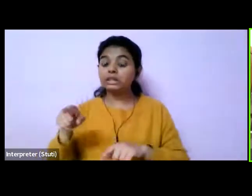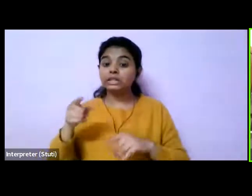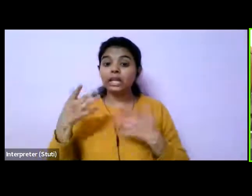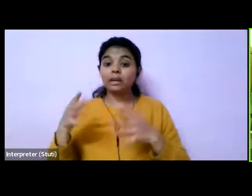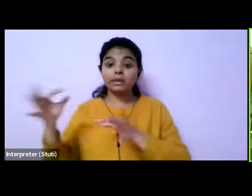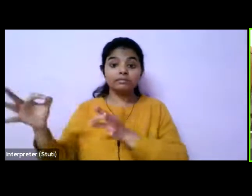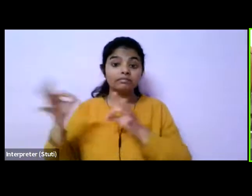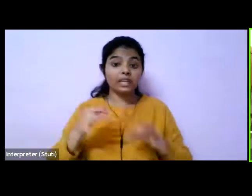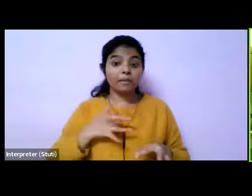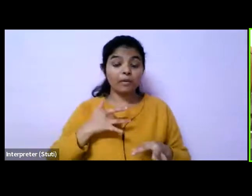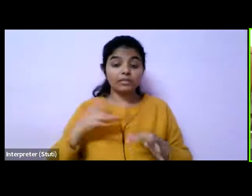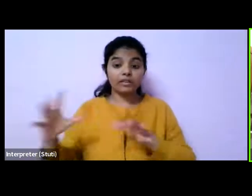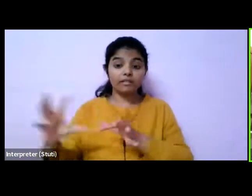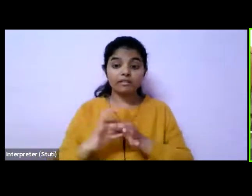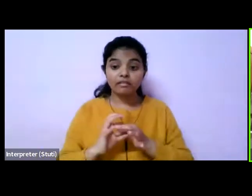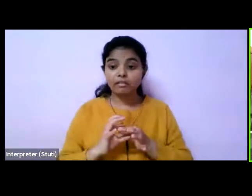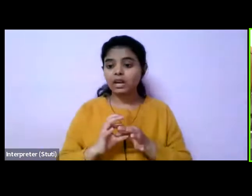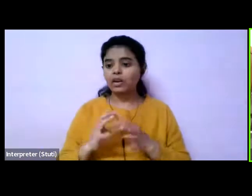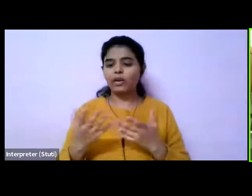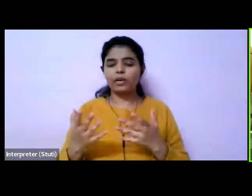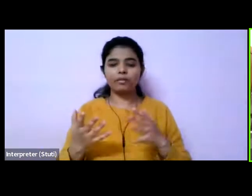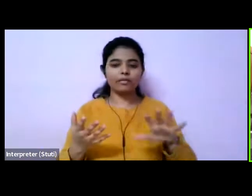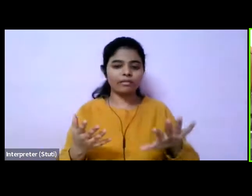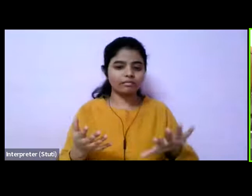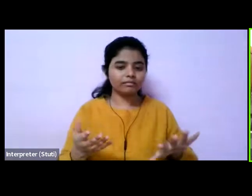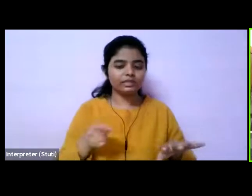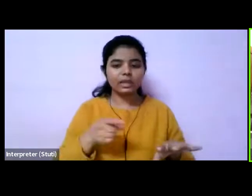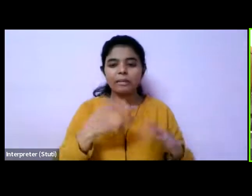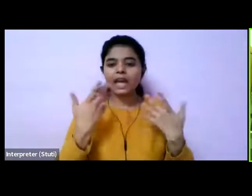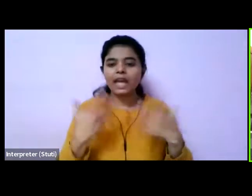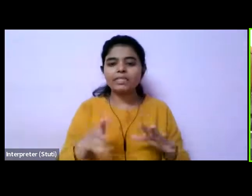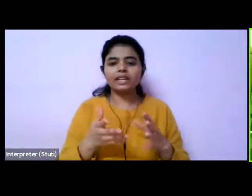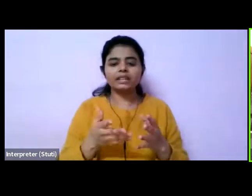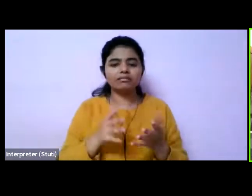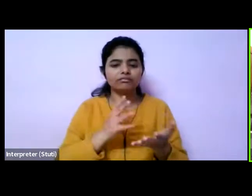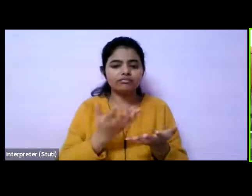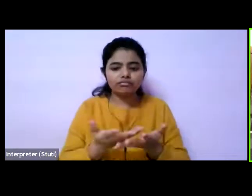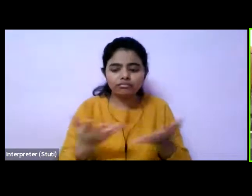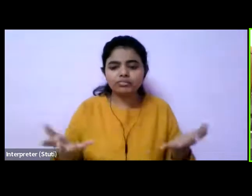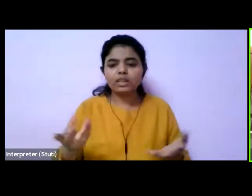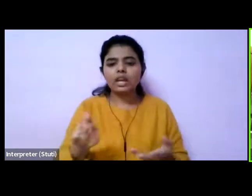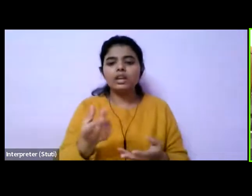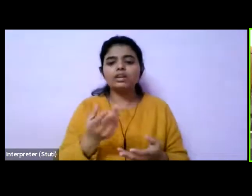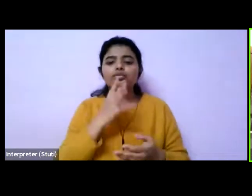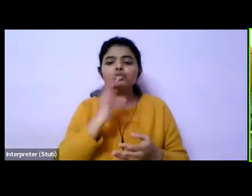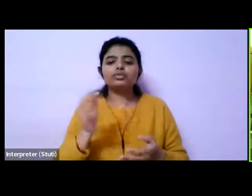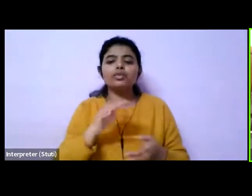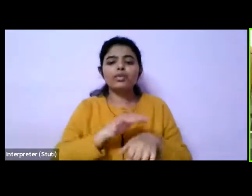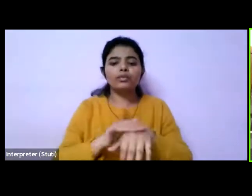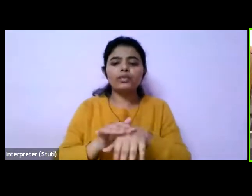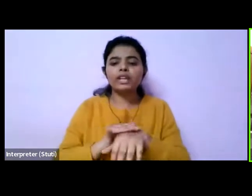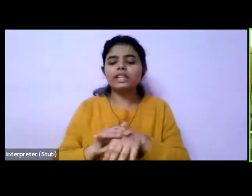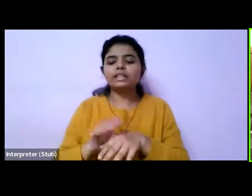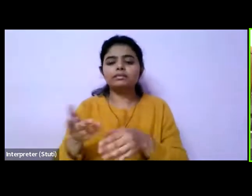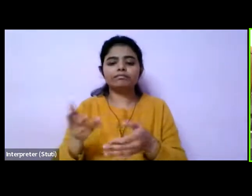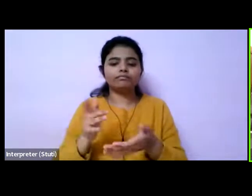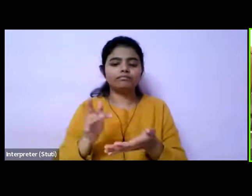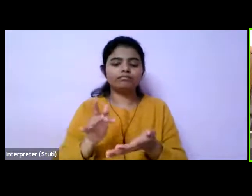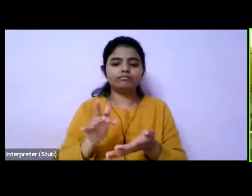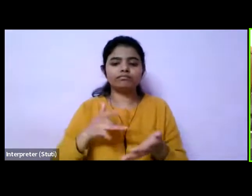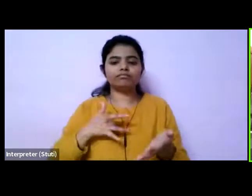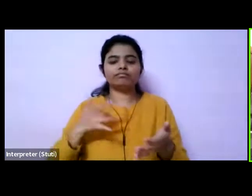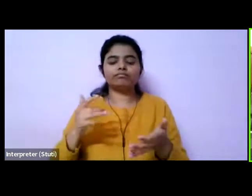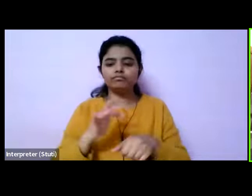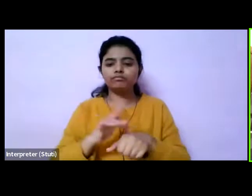with emotion, like touching a bare live wire. Try distancing yourself from the experience and writing about it. A